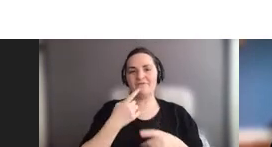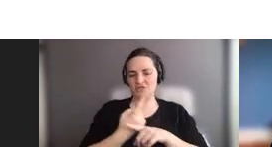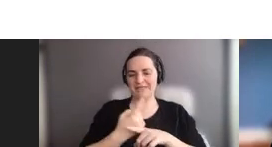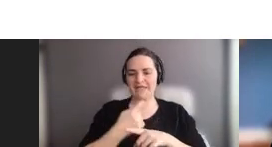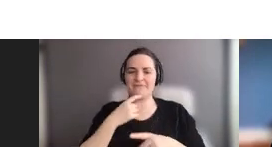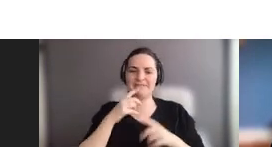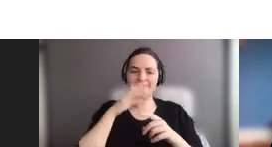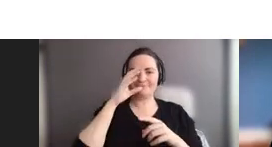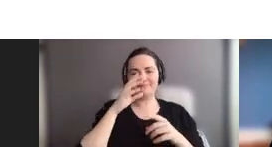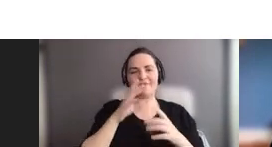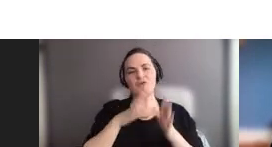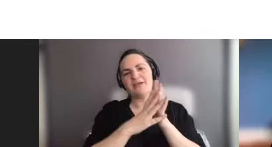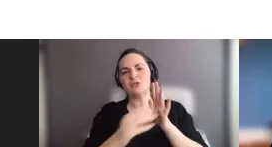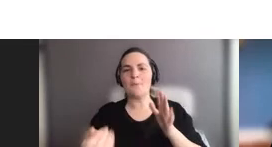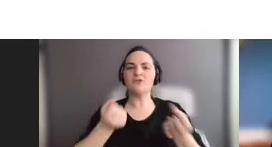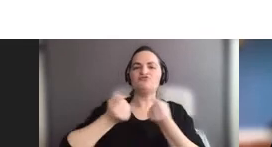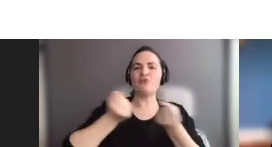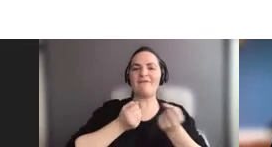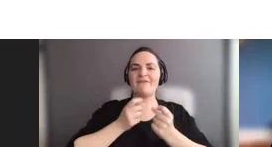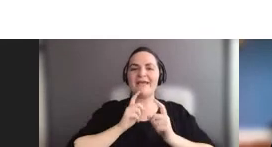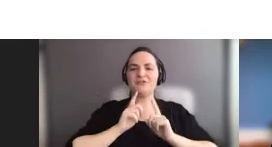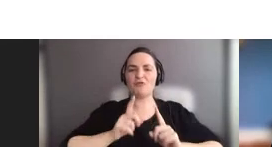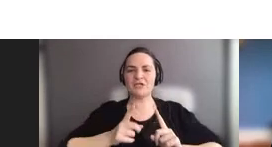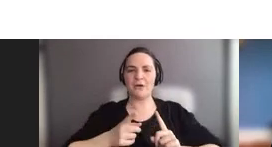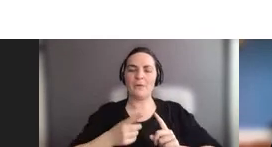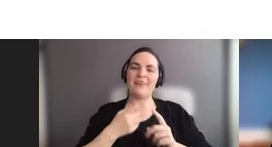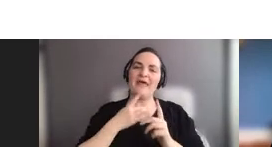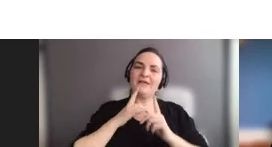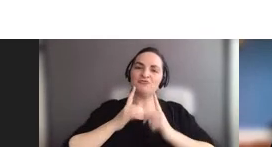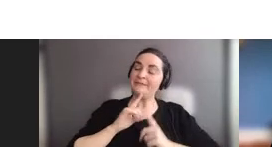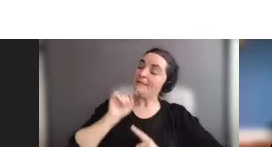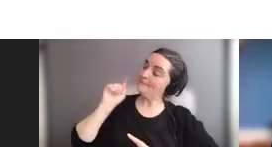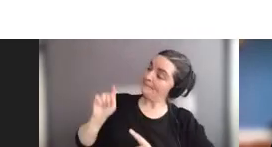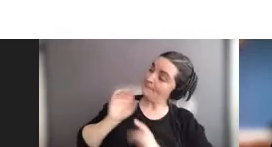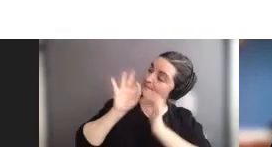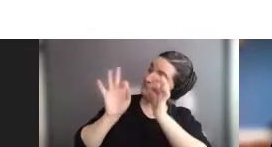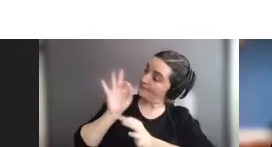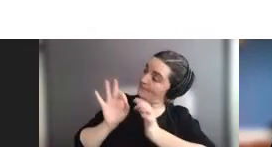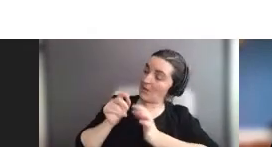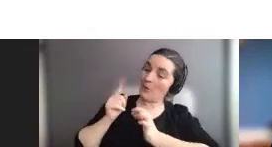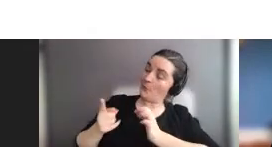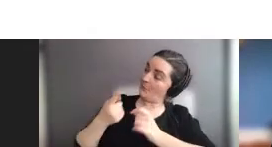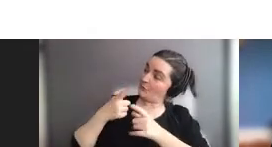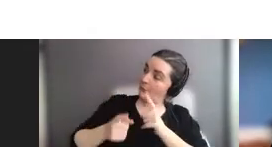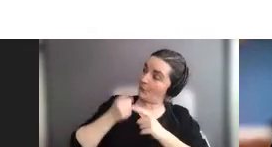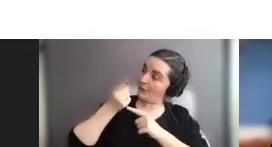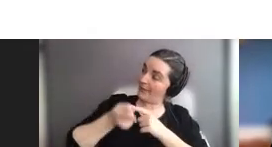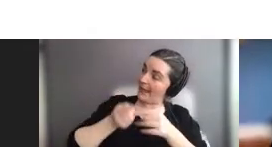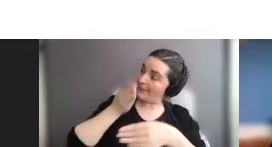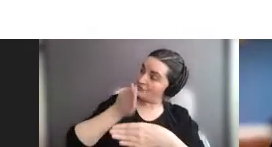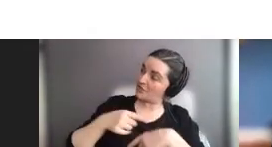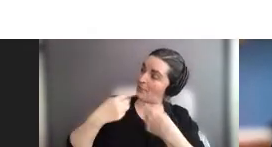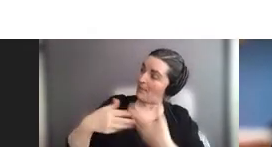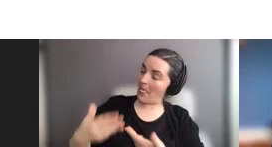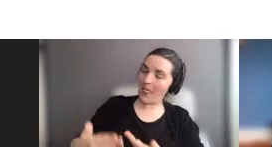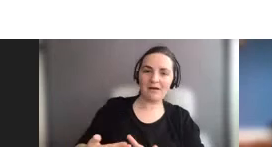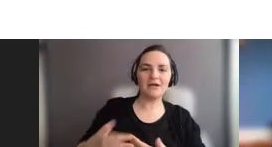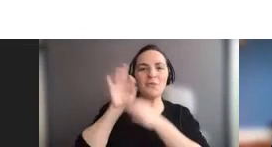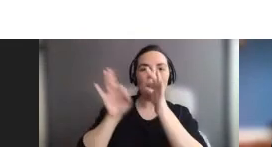instructor asking the driving student some questions. So questioning is a